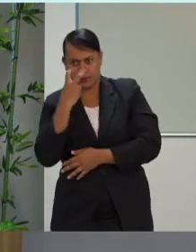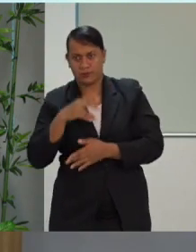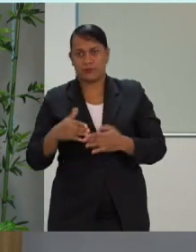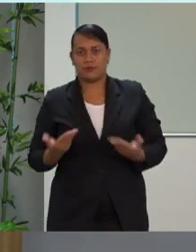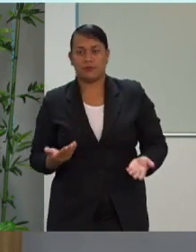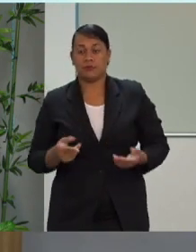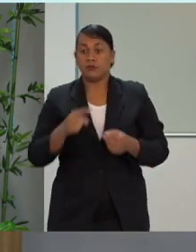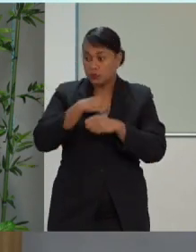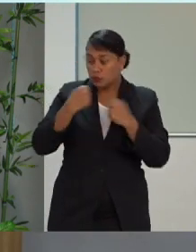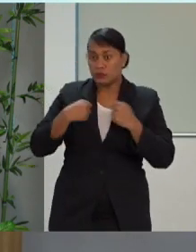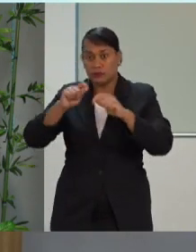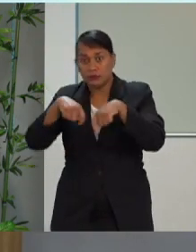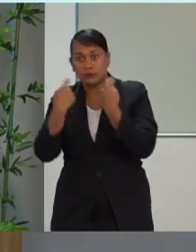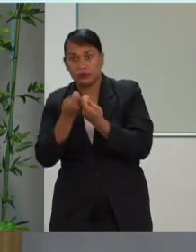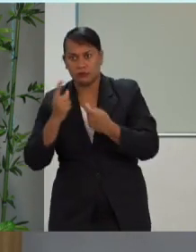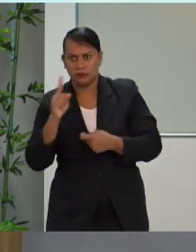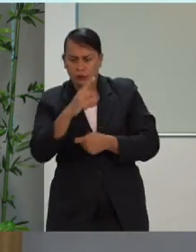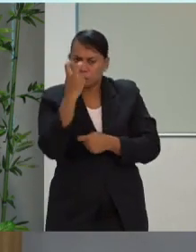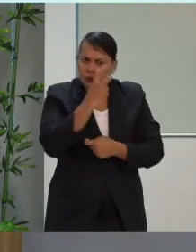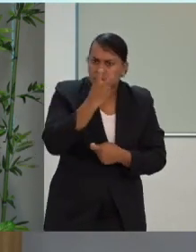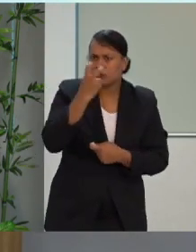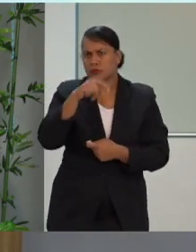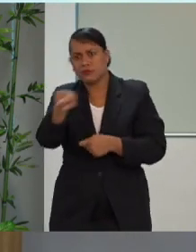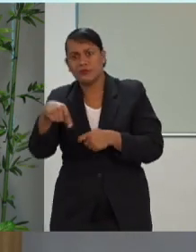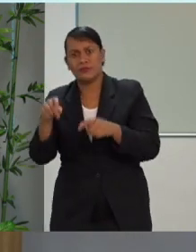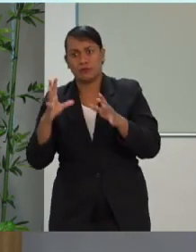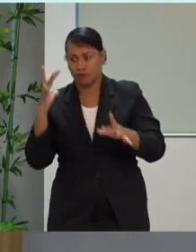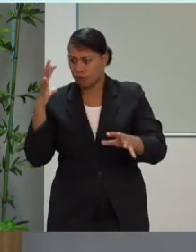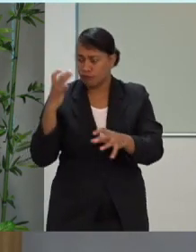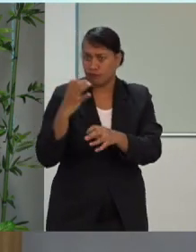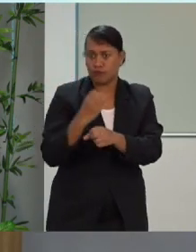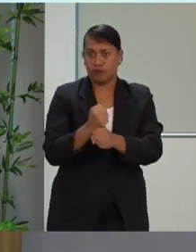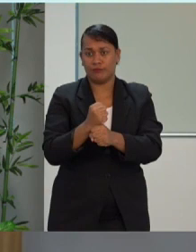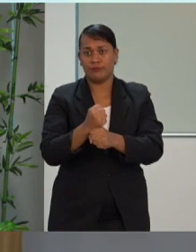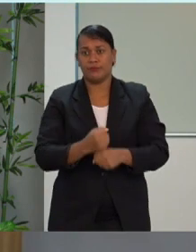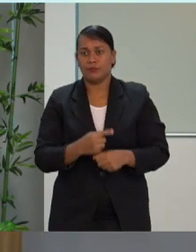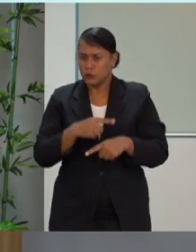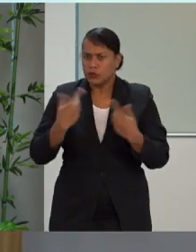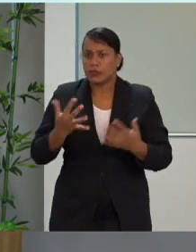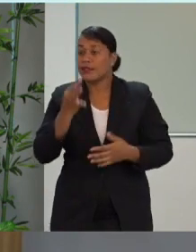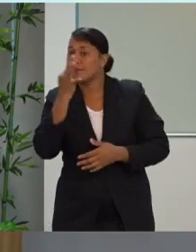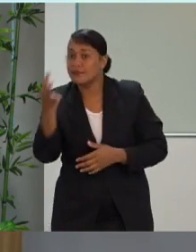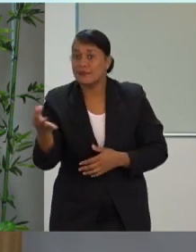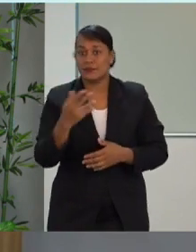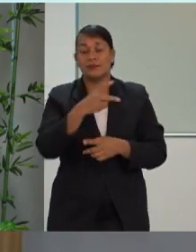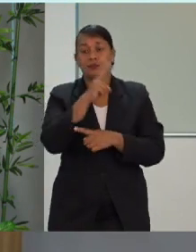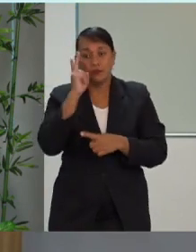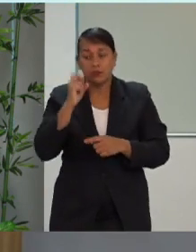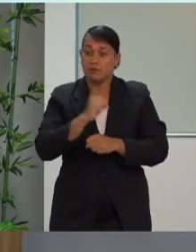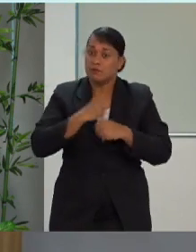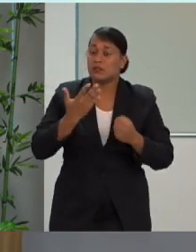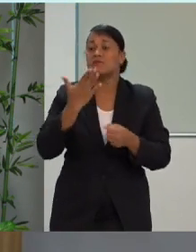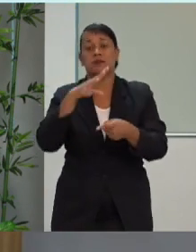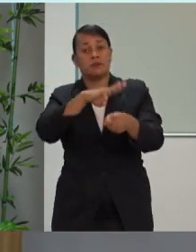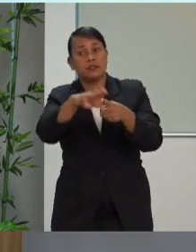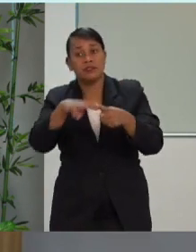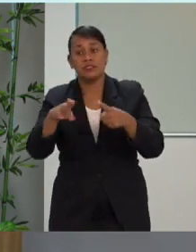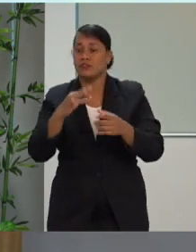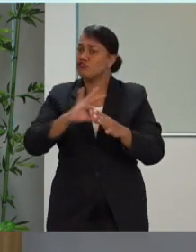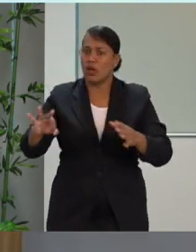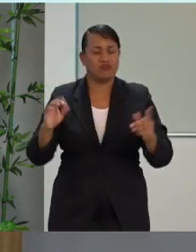by our team. To conclude, we reiterate our messages. Our messages are not